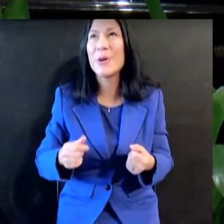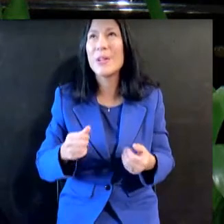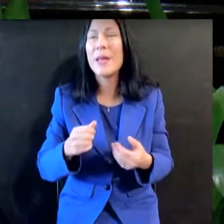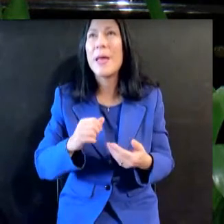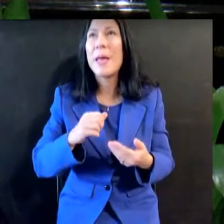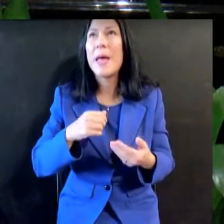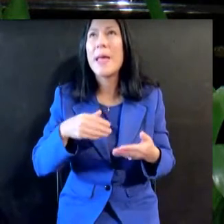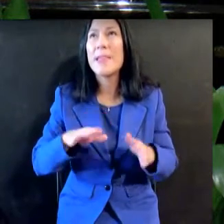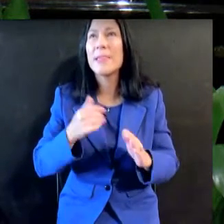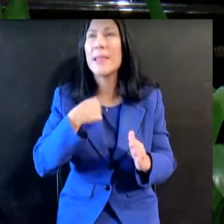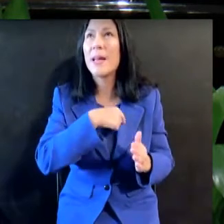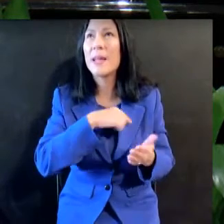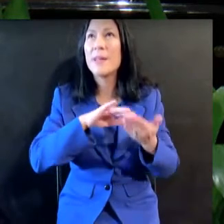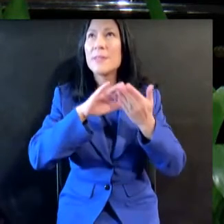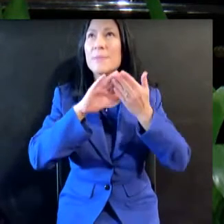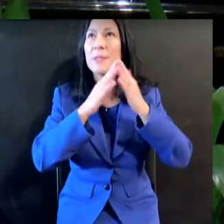changed